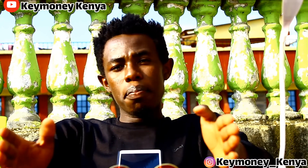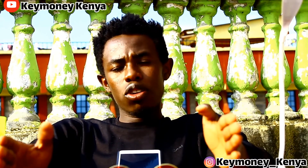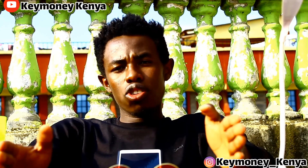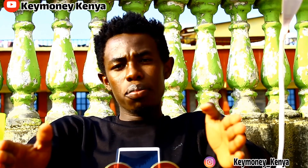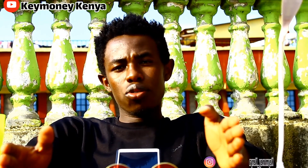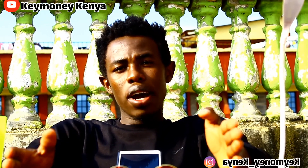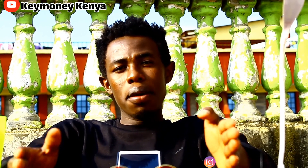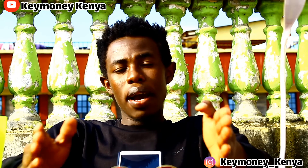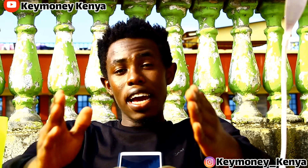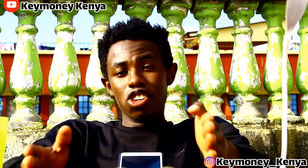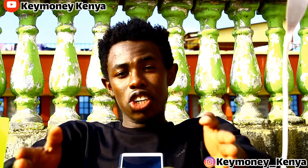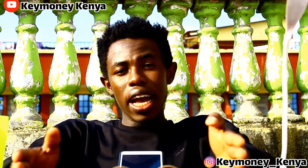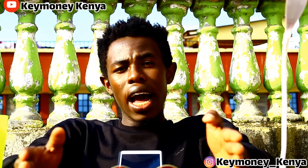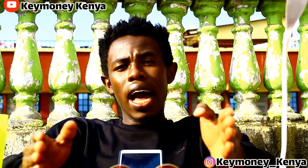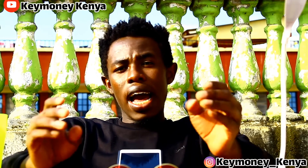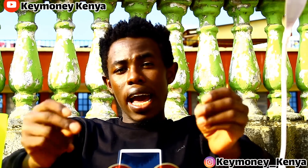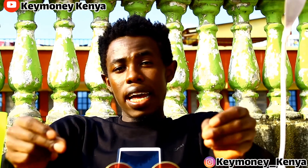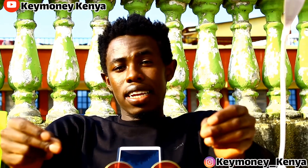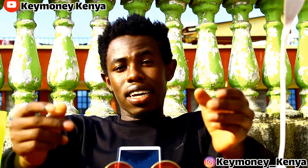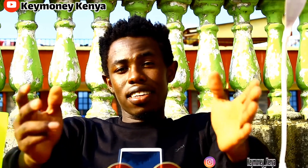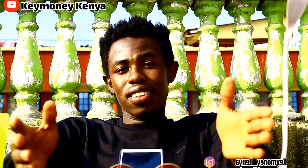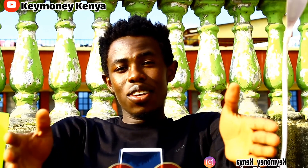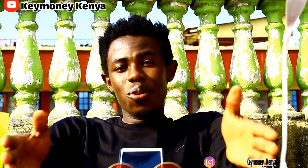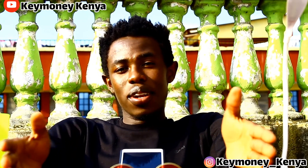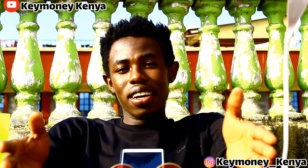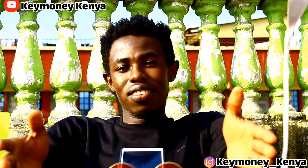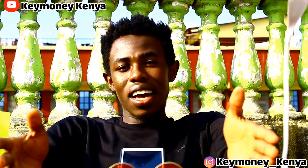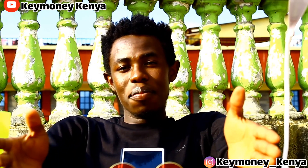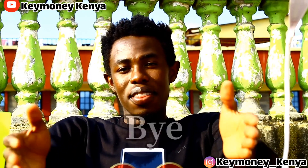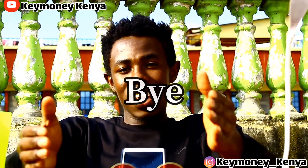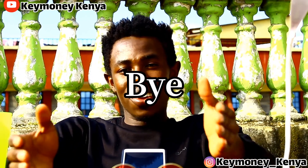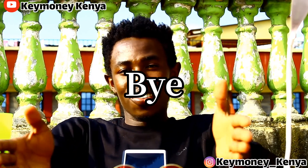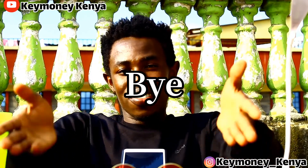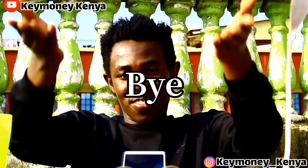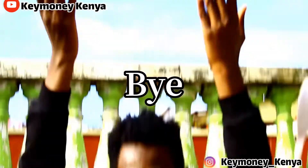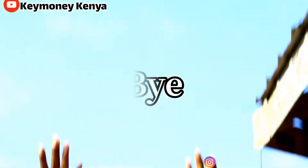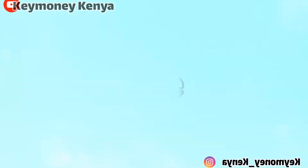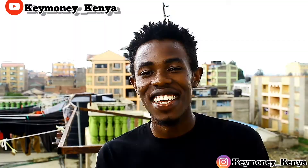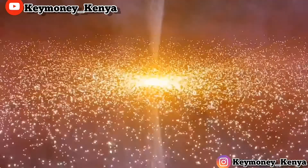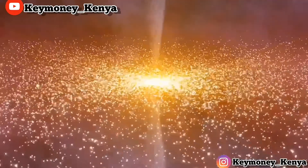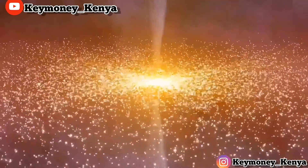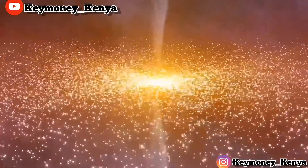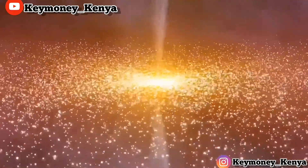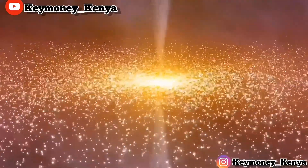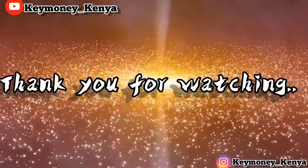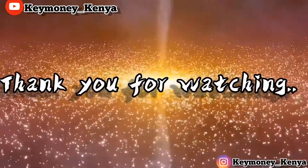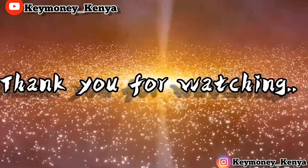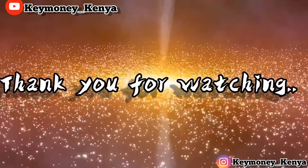watching. Remember to subscribe and share, and see you next time. Thank you.